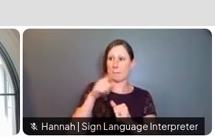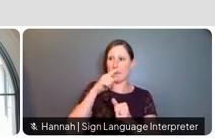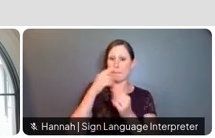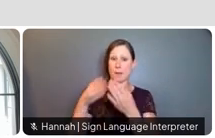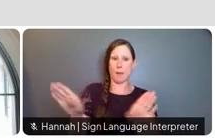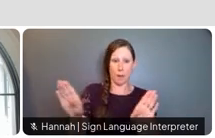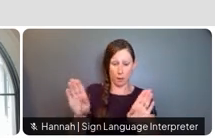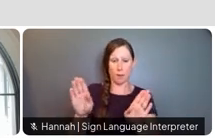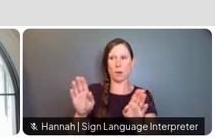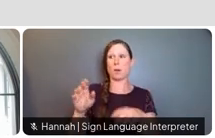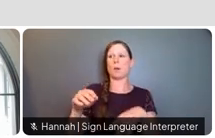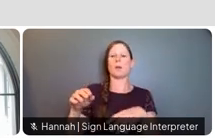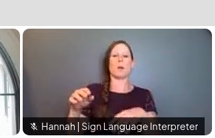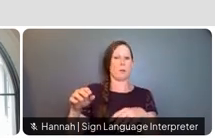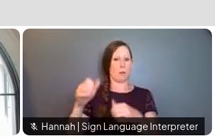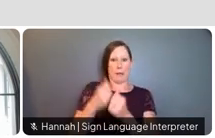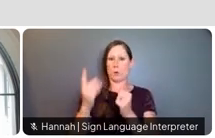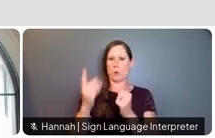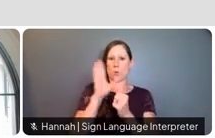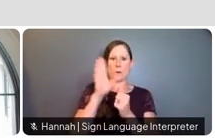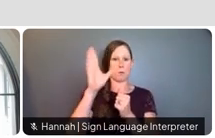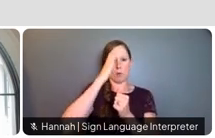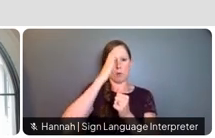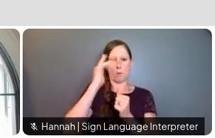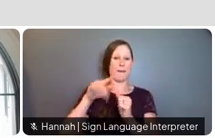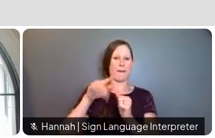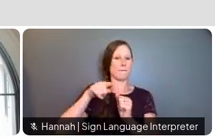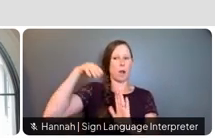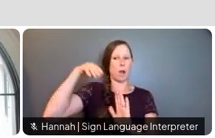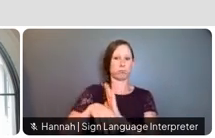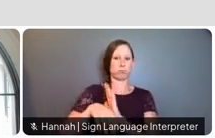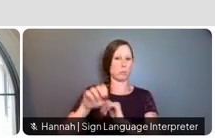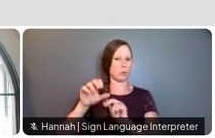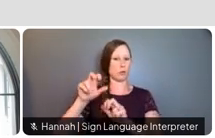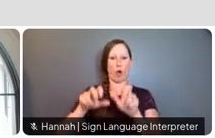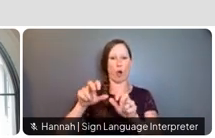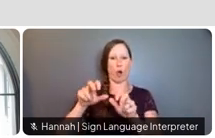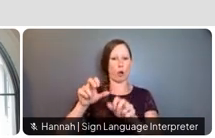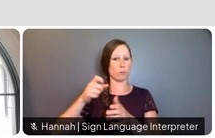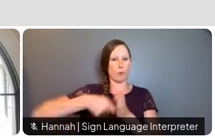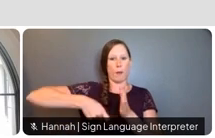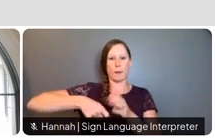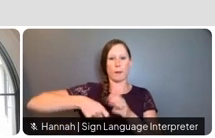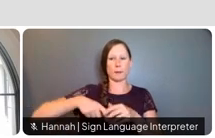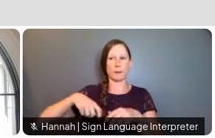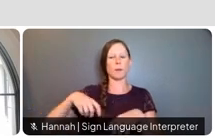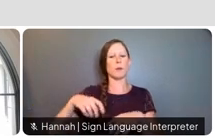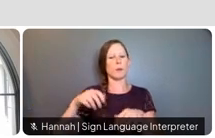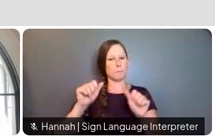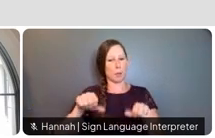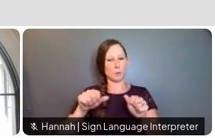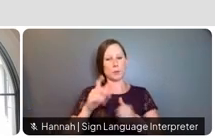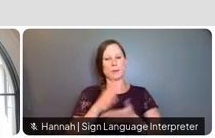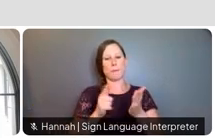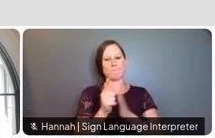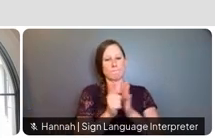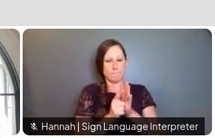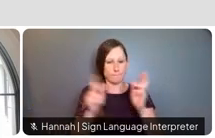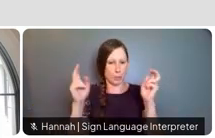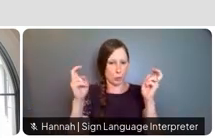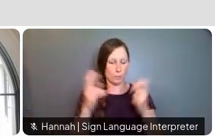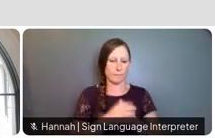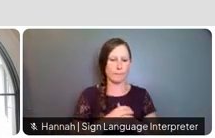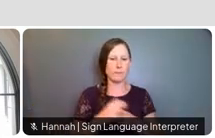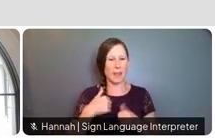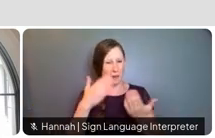price goes way down, you're potentially open to stockholder litigation. I don't know if Michael or Tom, you can think of any other